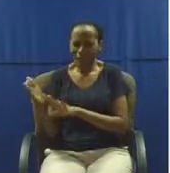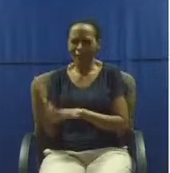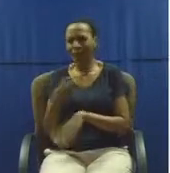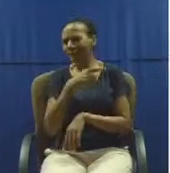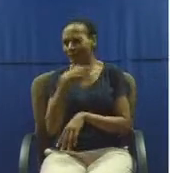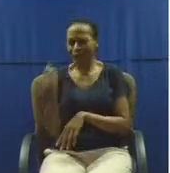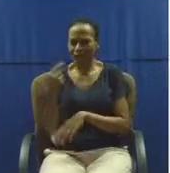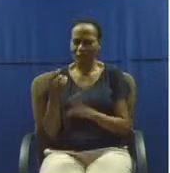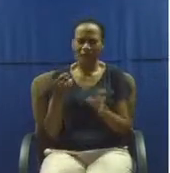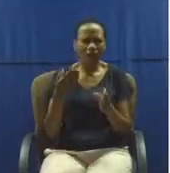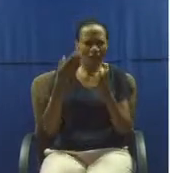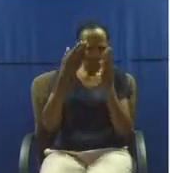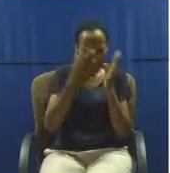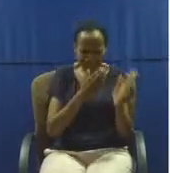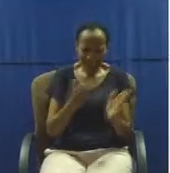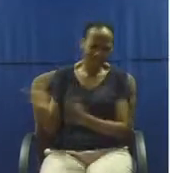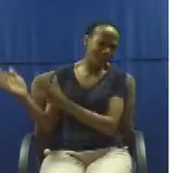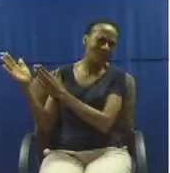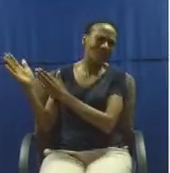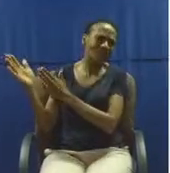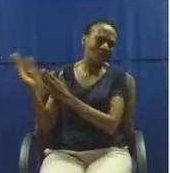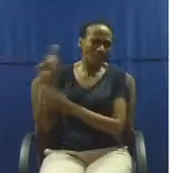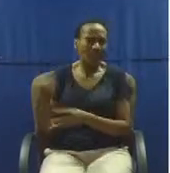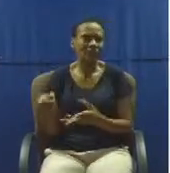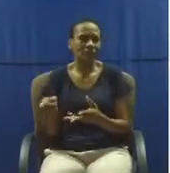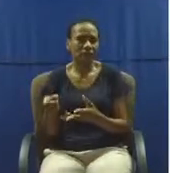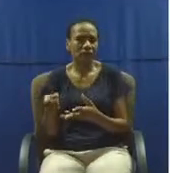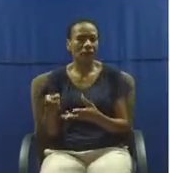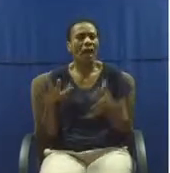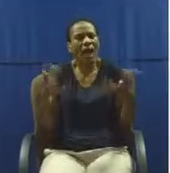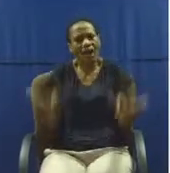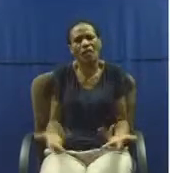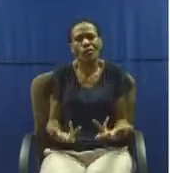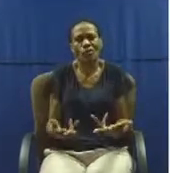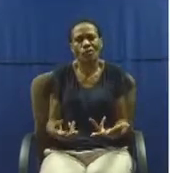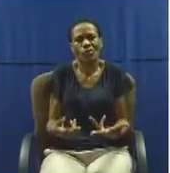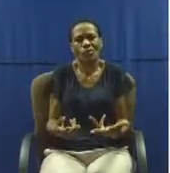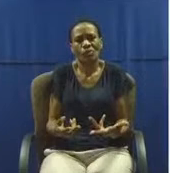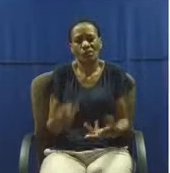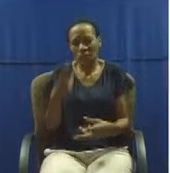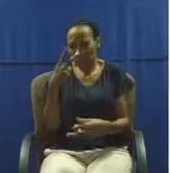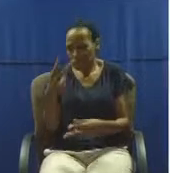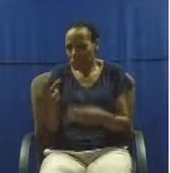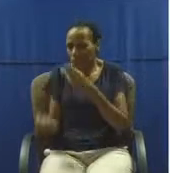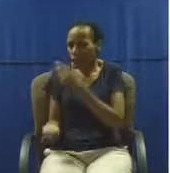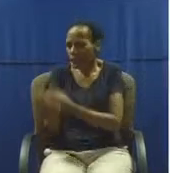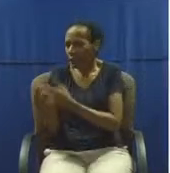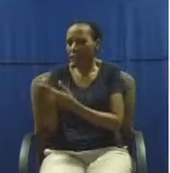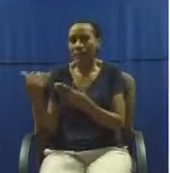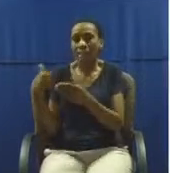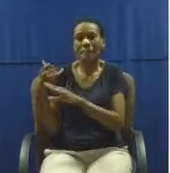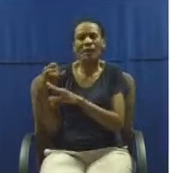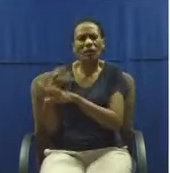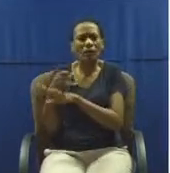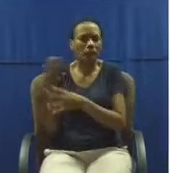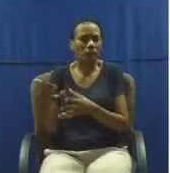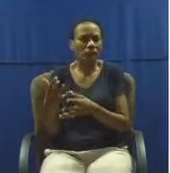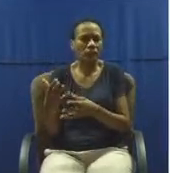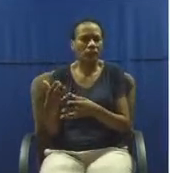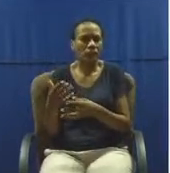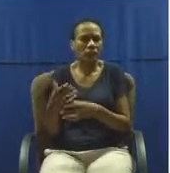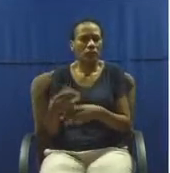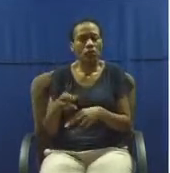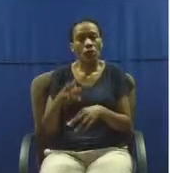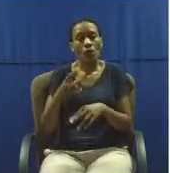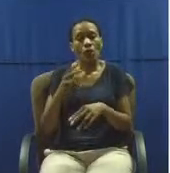this should be avoided by heeding the warnings. I was reading the other day that even as recently as a few years